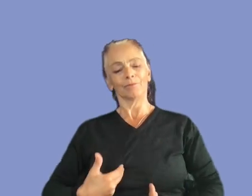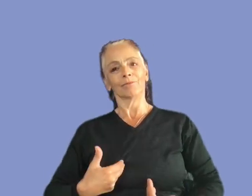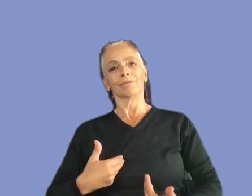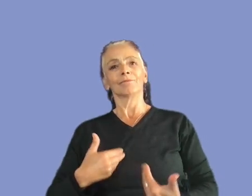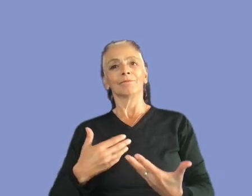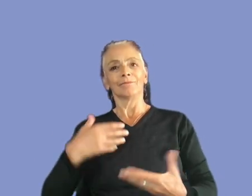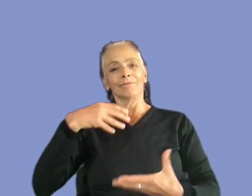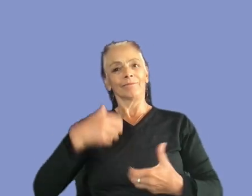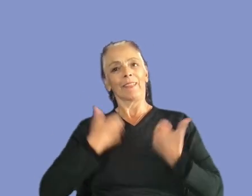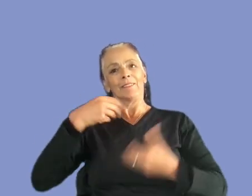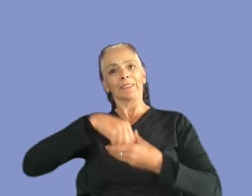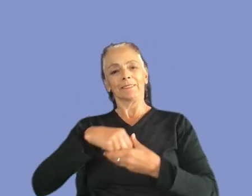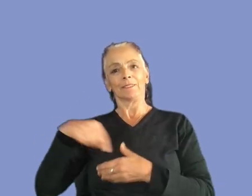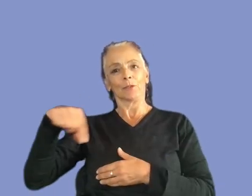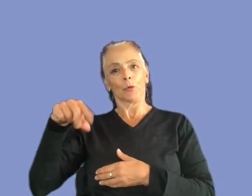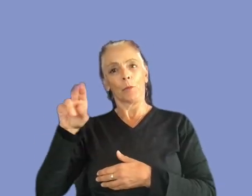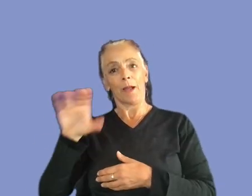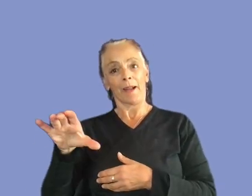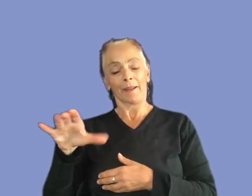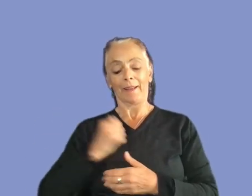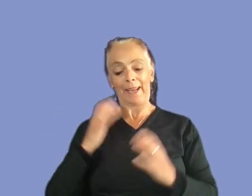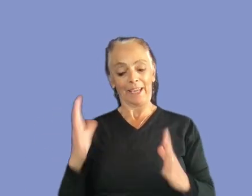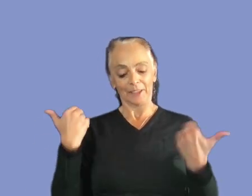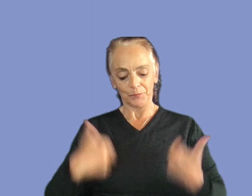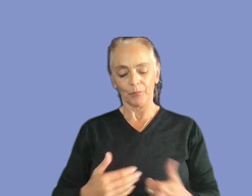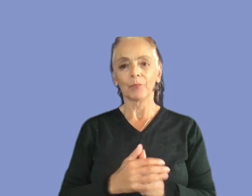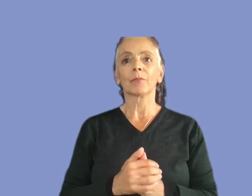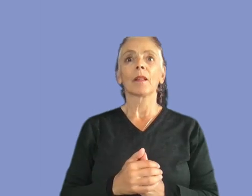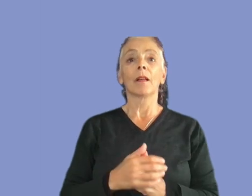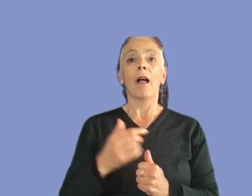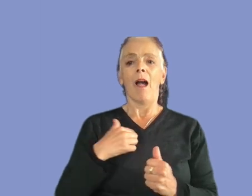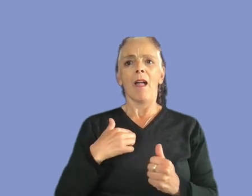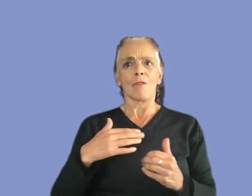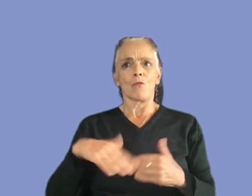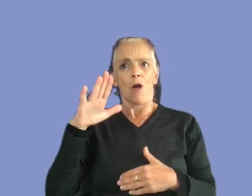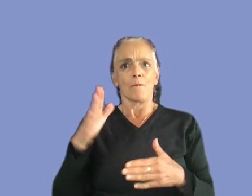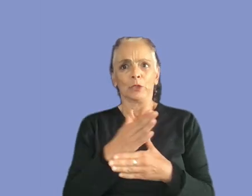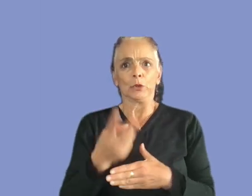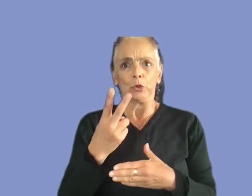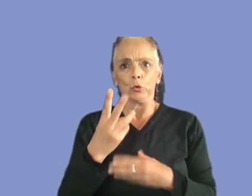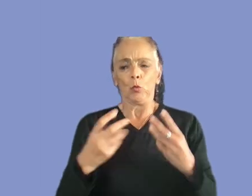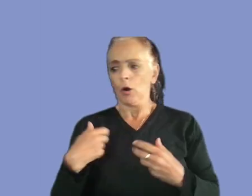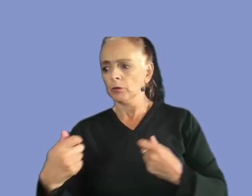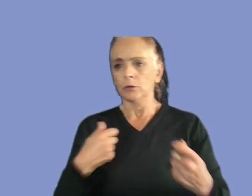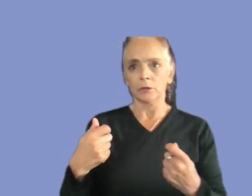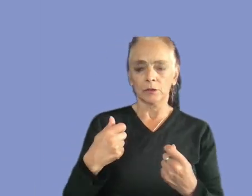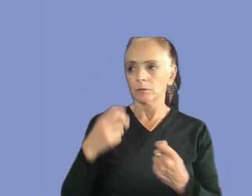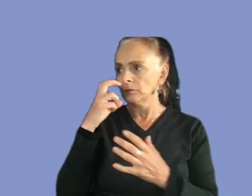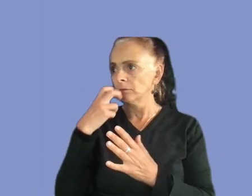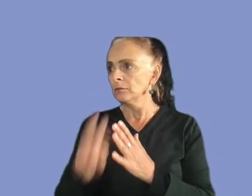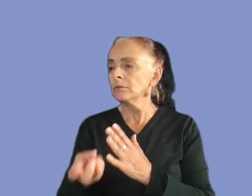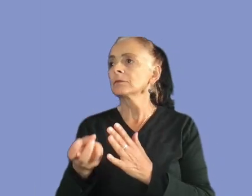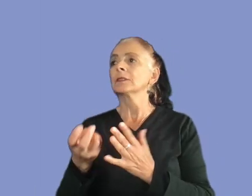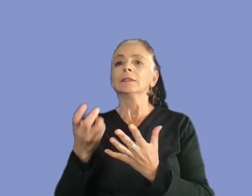I grew up between worlds. I was completely enamored with entertainment, movies, comics, video games. To